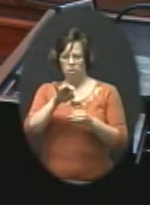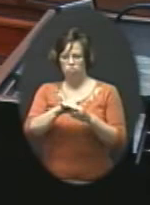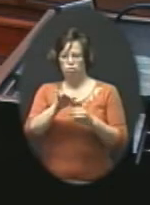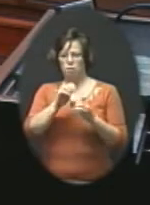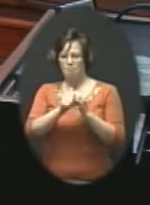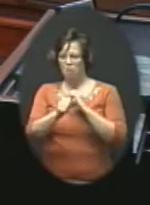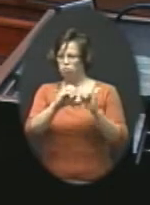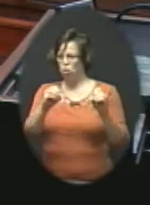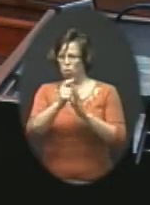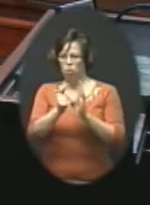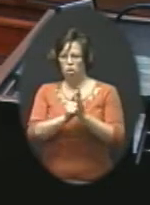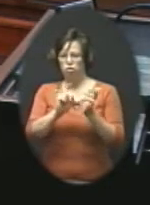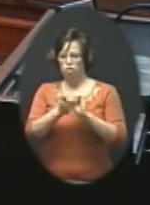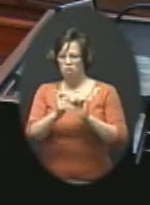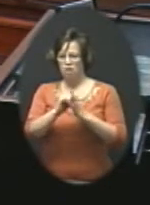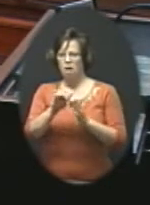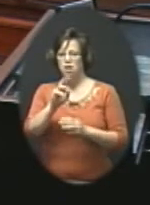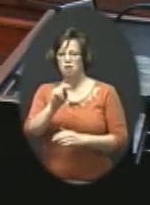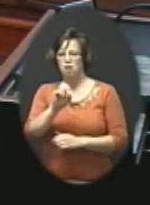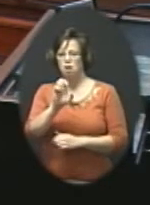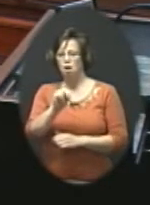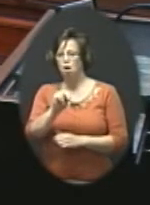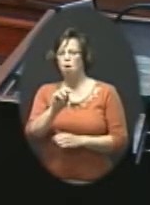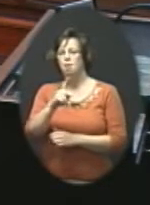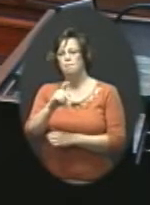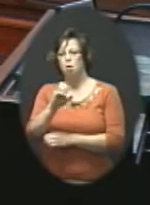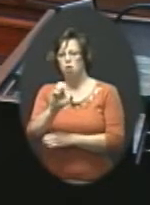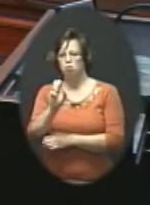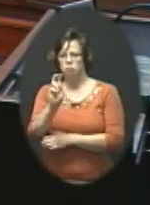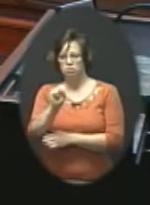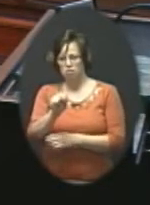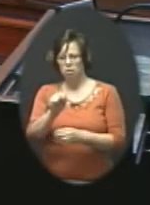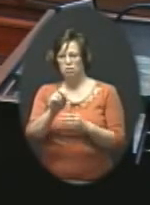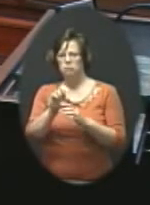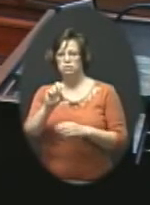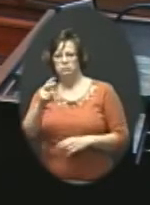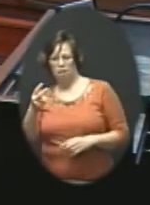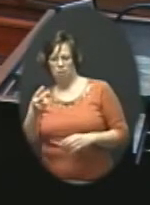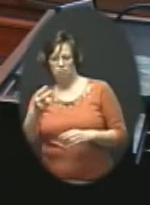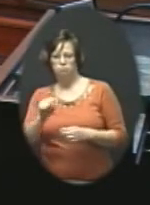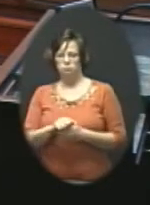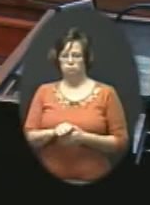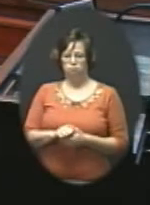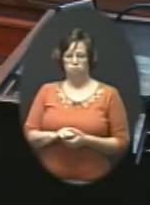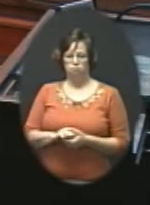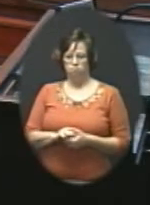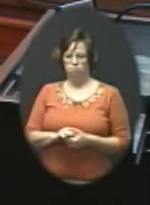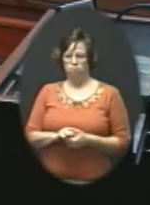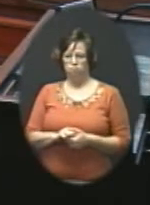law changing the nonpartisan status of local Board of Education elections. Second.